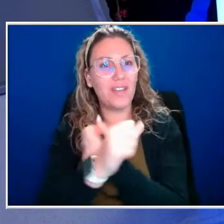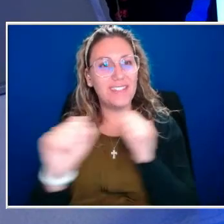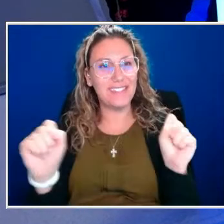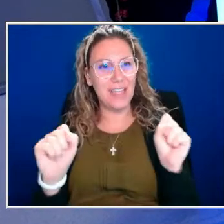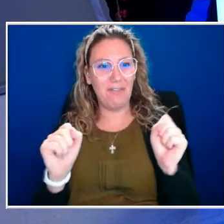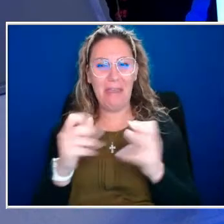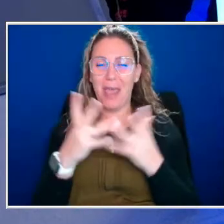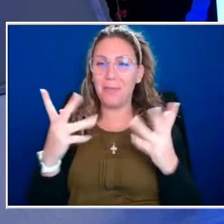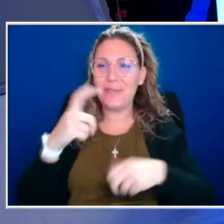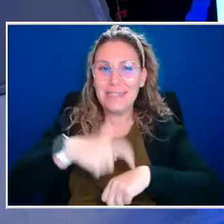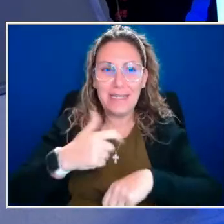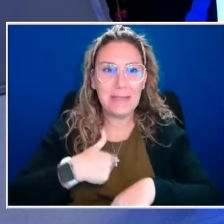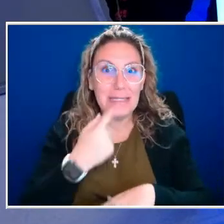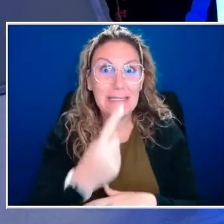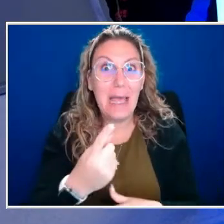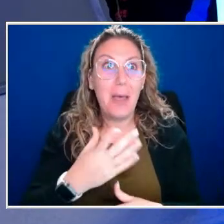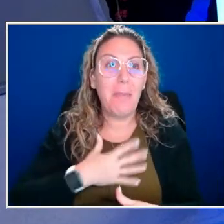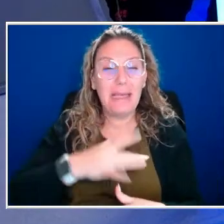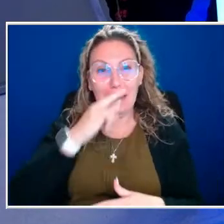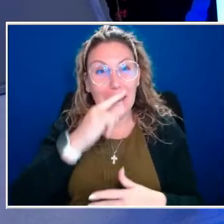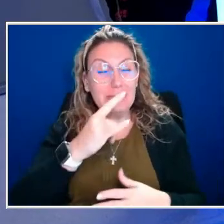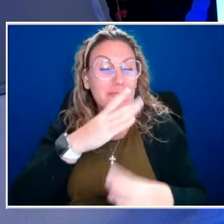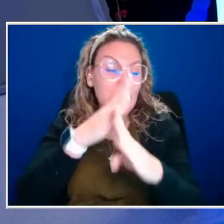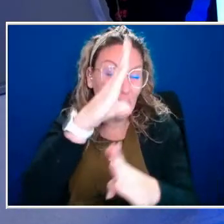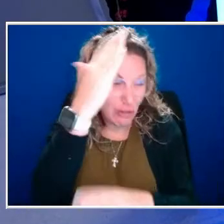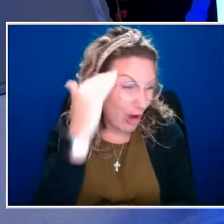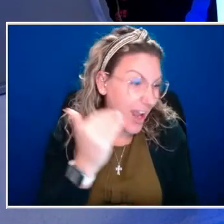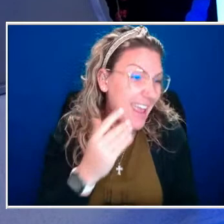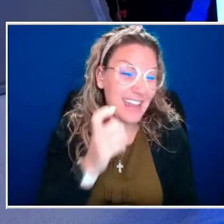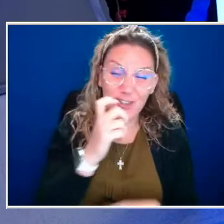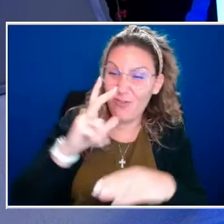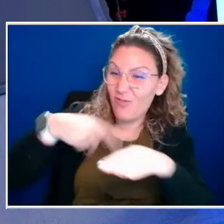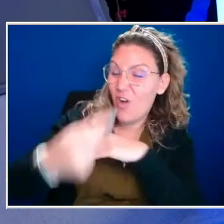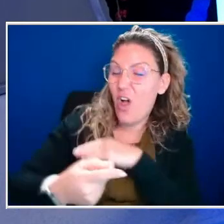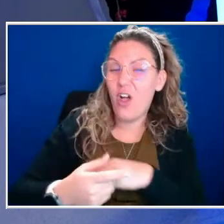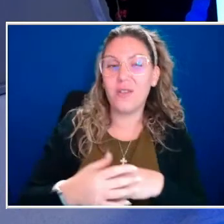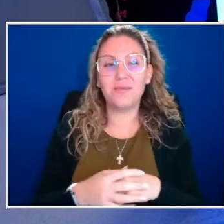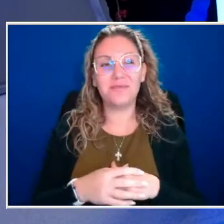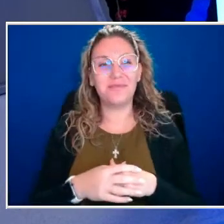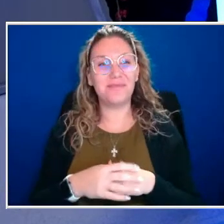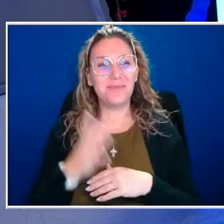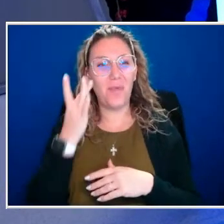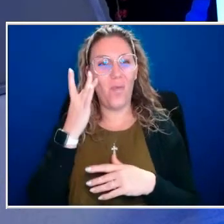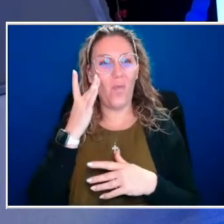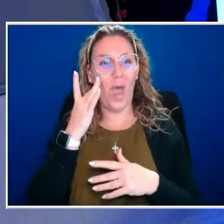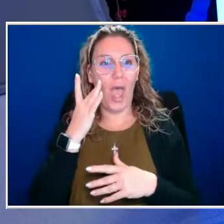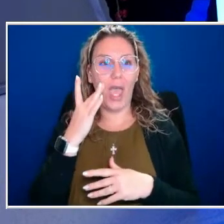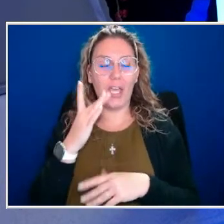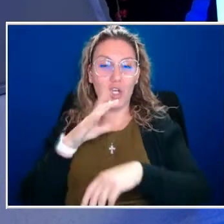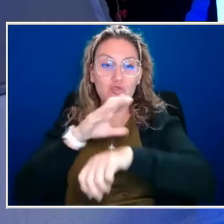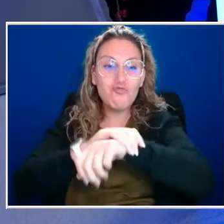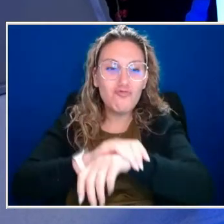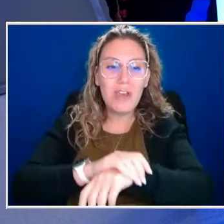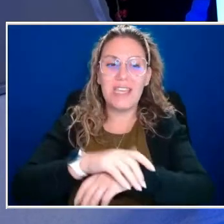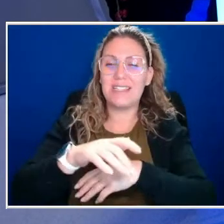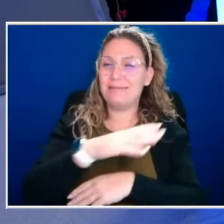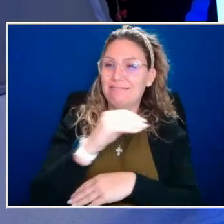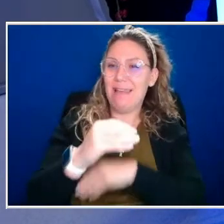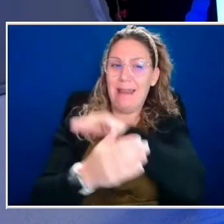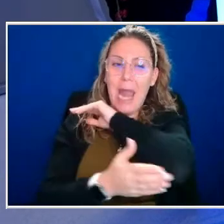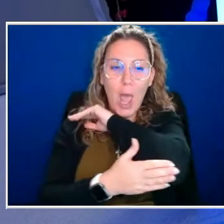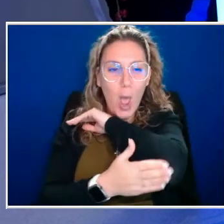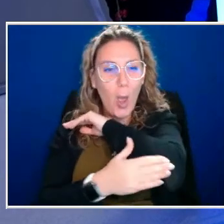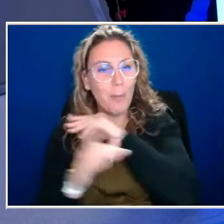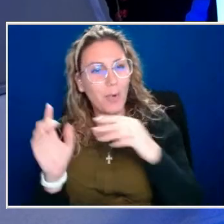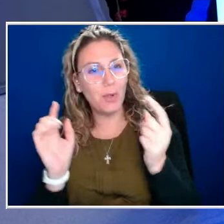you know, protect your head or don't fall here, or, you know, that's why we get so many wrists and elbows, because people are catching themselves. But is there